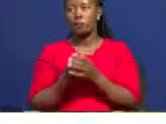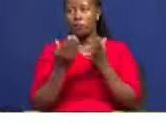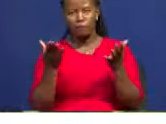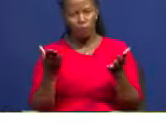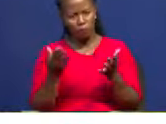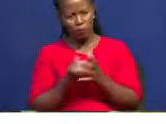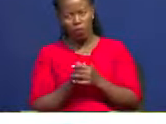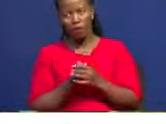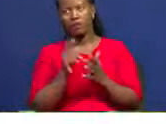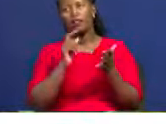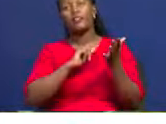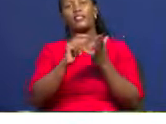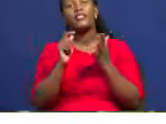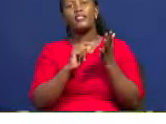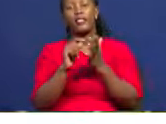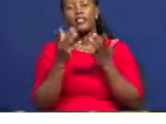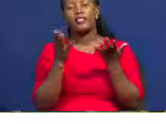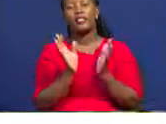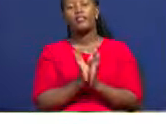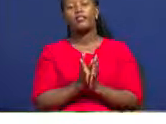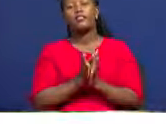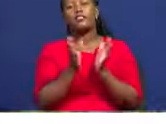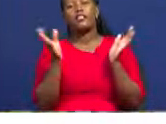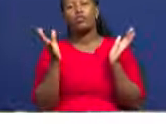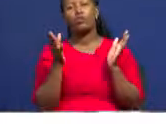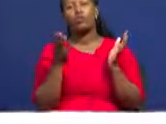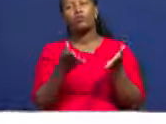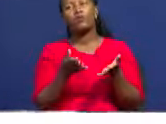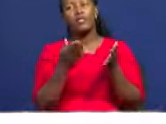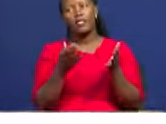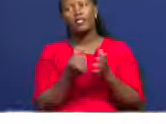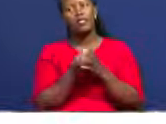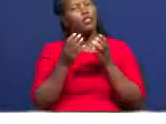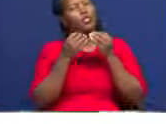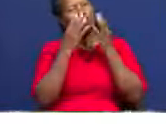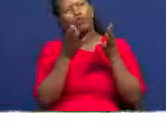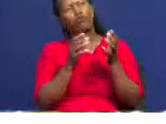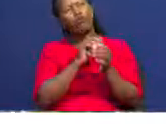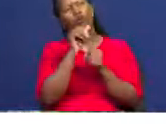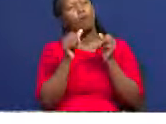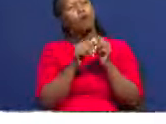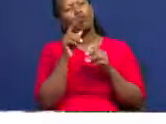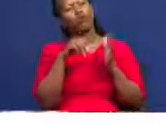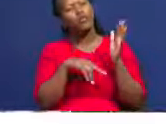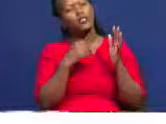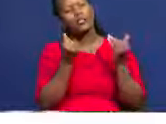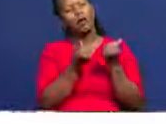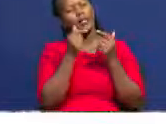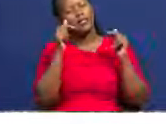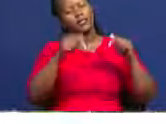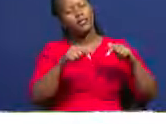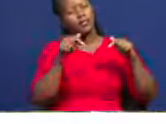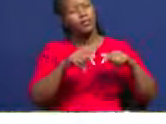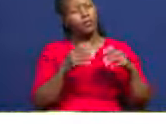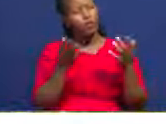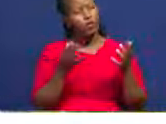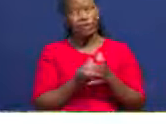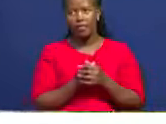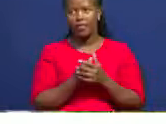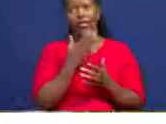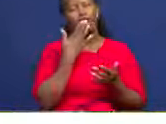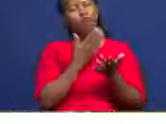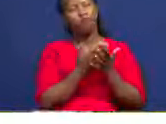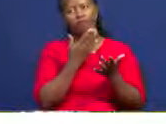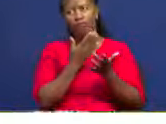Wambua will be here as the Secretary General, who's just going to give us a brief of what is really happening here today. Thank